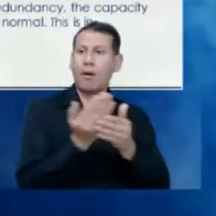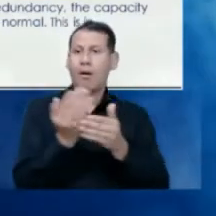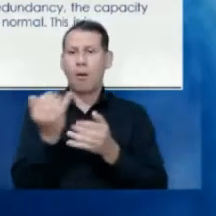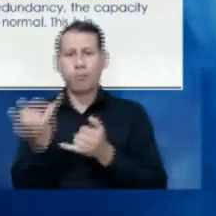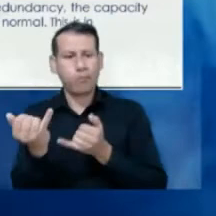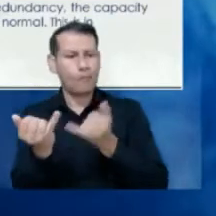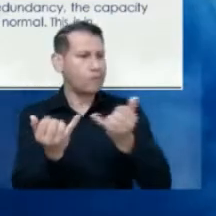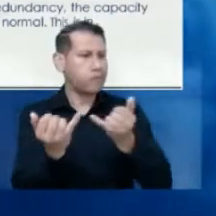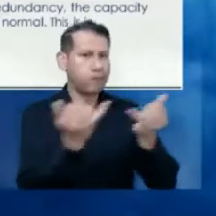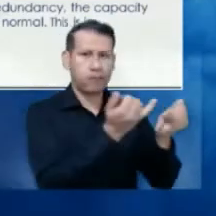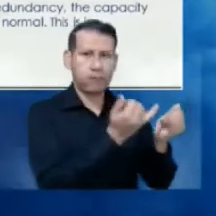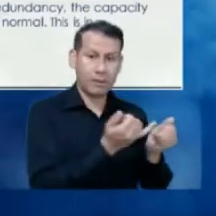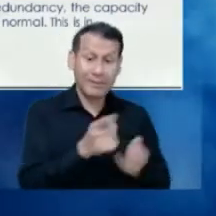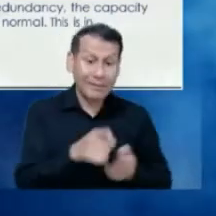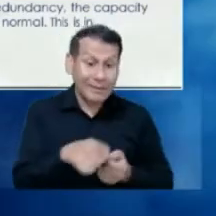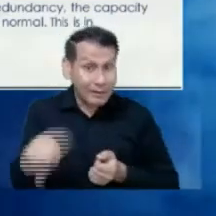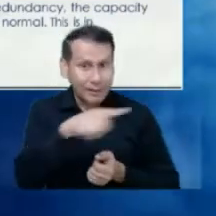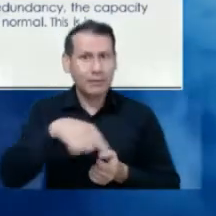interference,